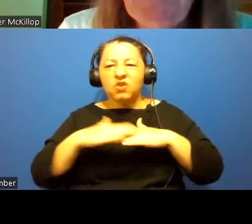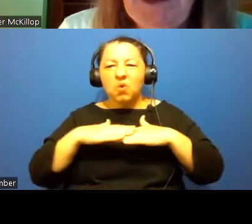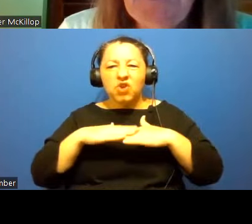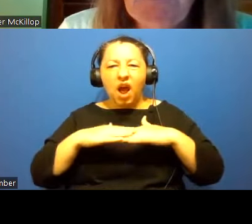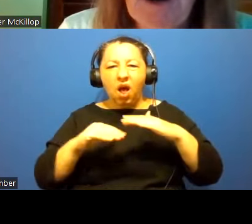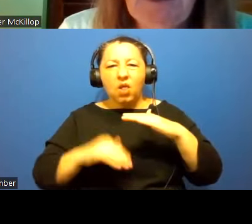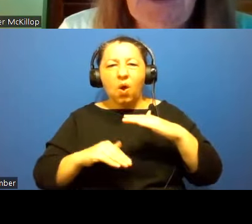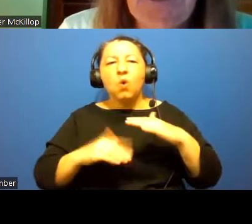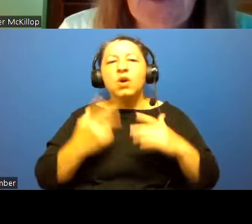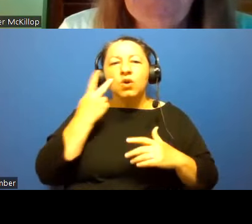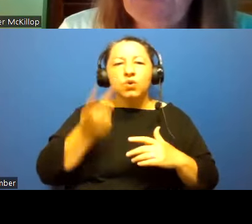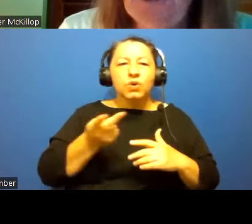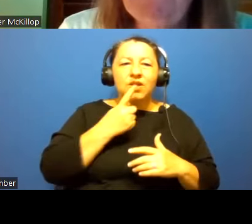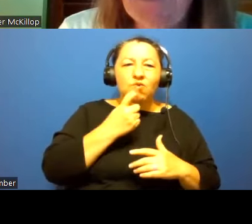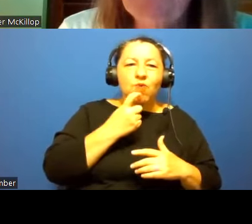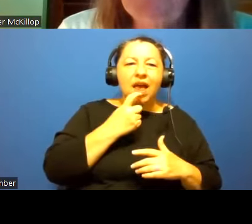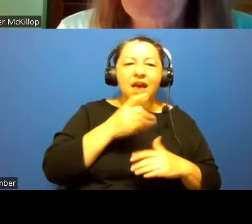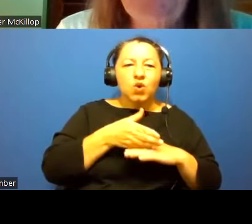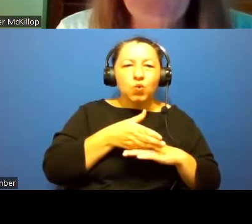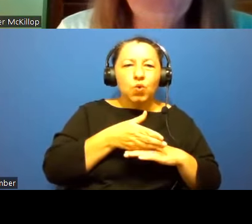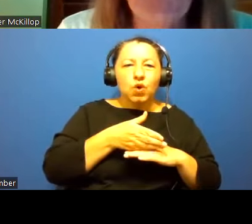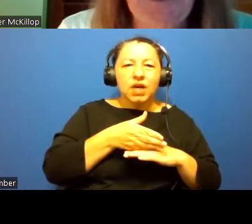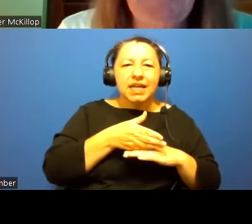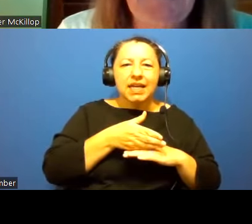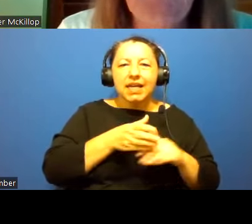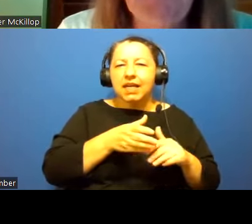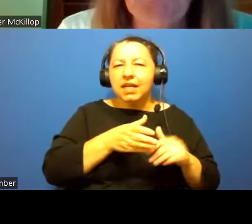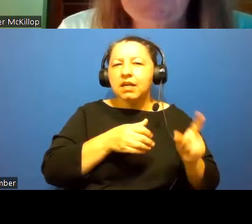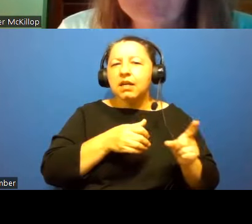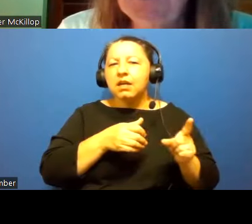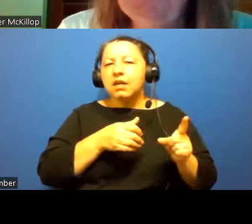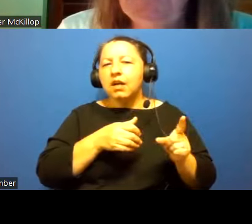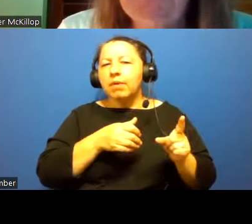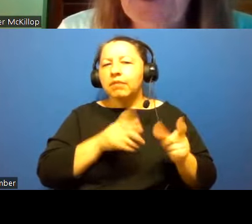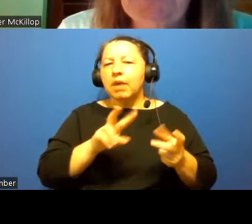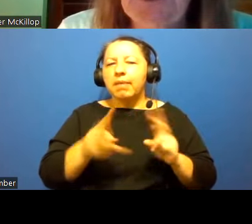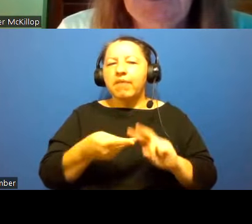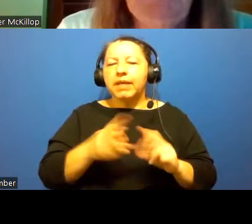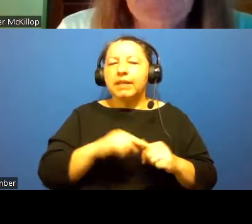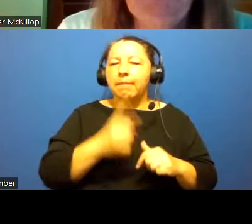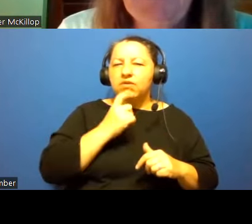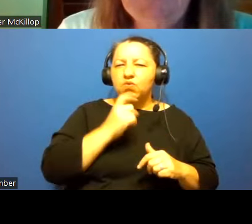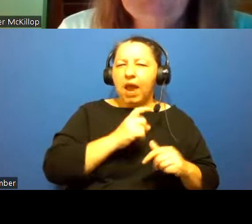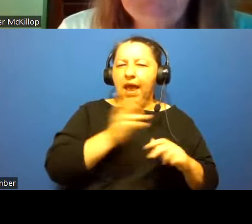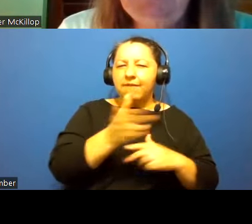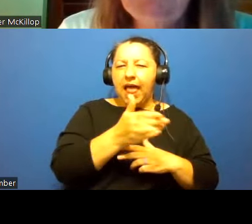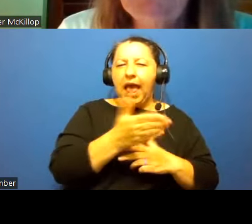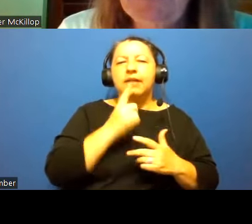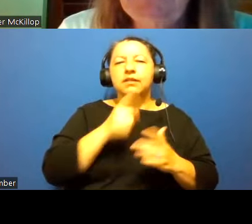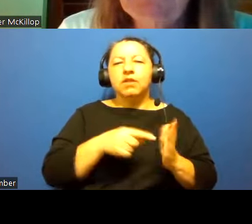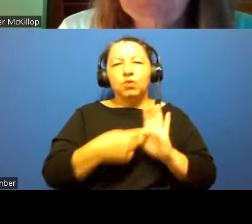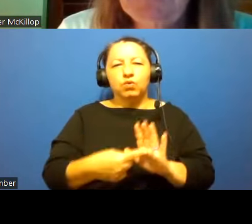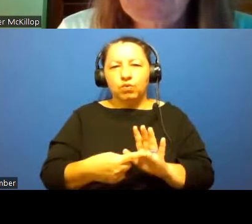lettered flags mark diagnostic artifacts, which we piece plotted individually using a total station, because we can't see